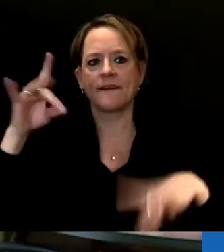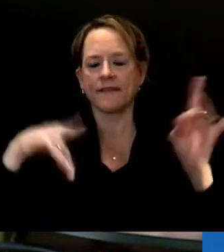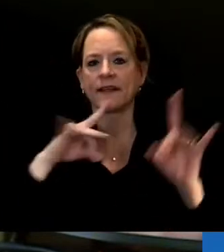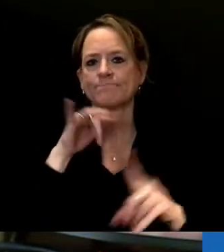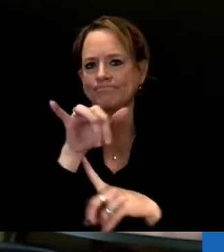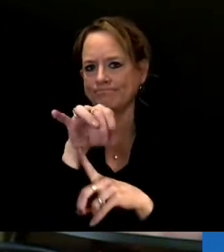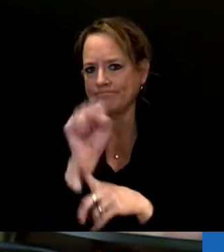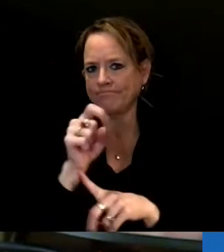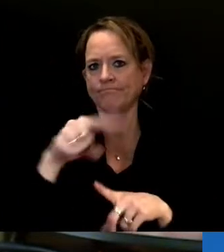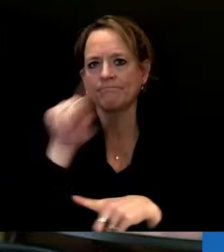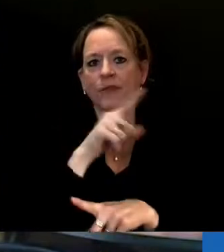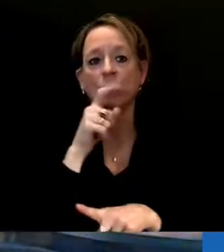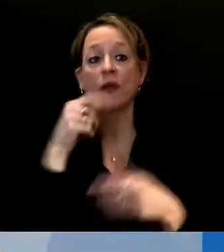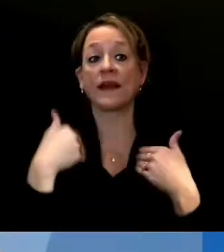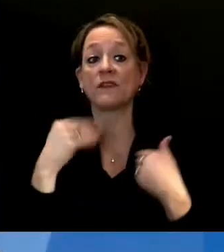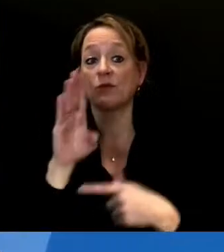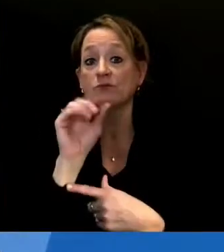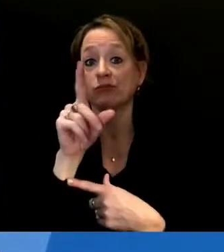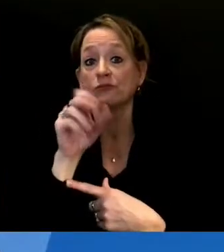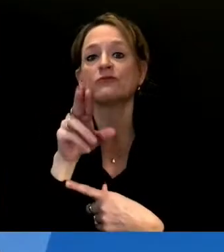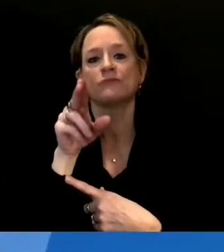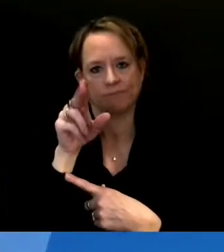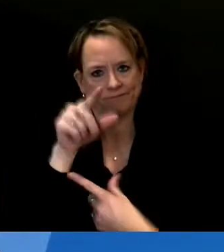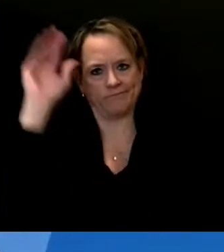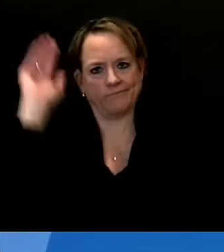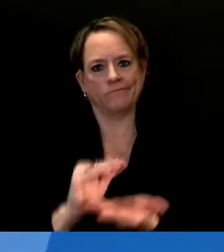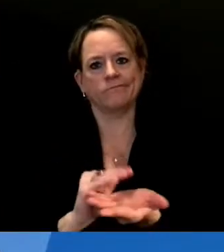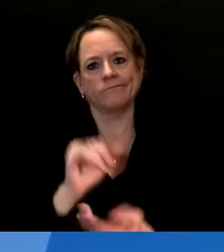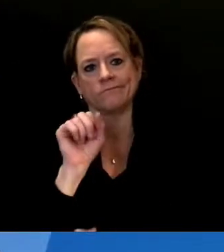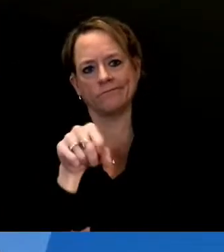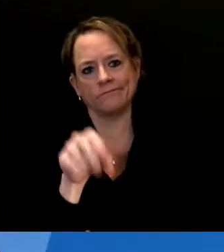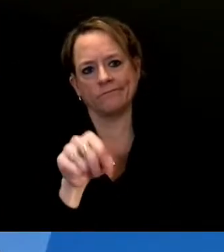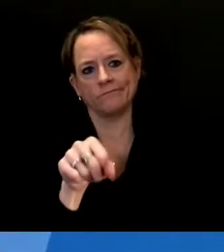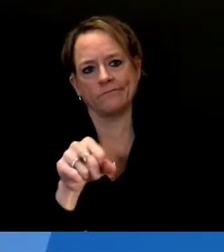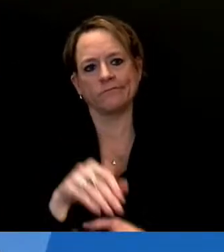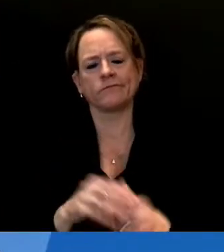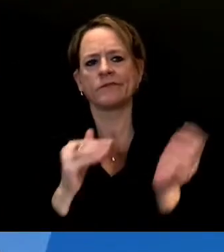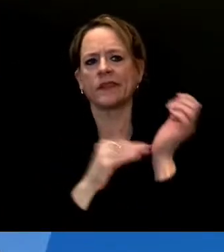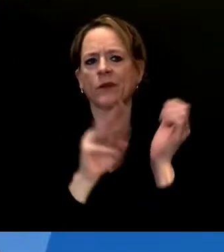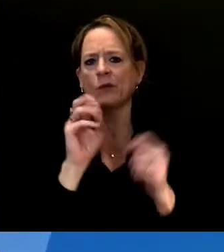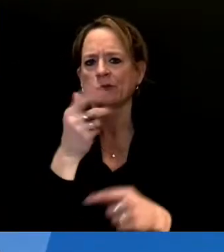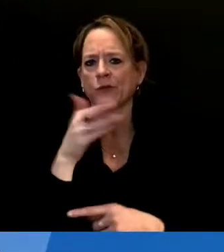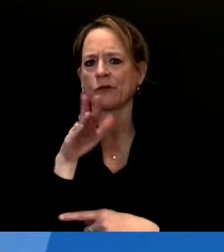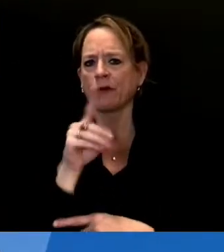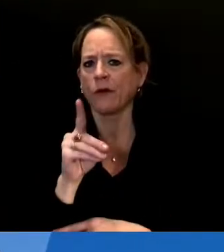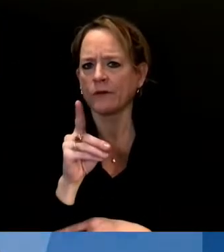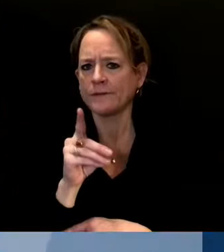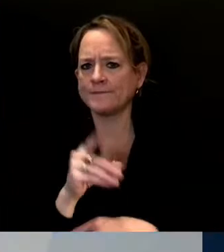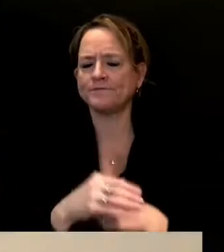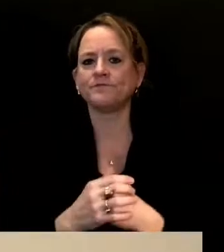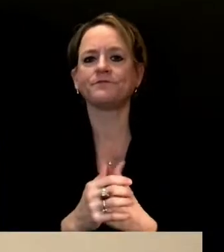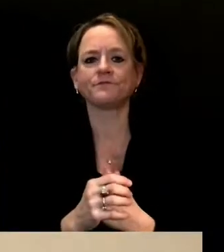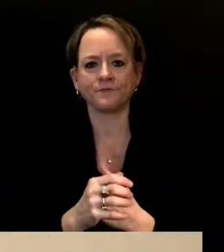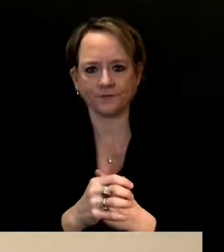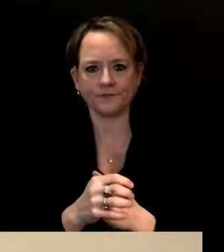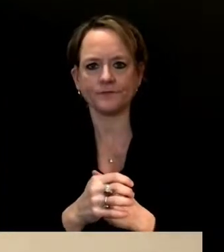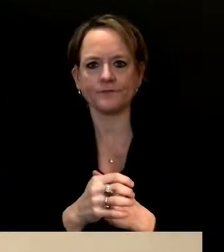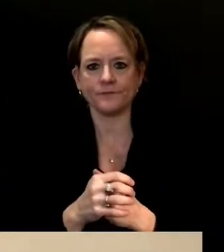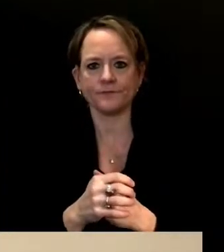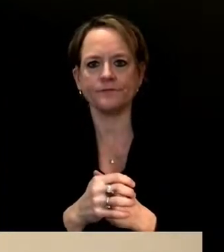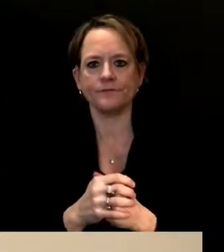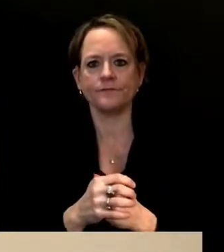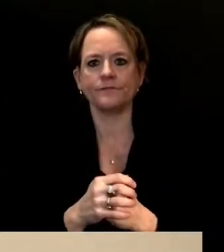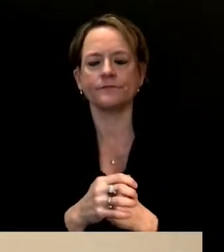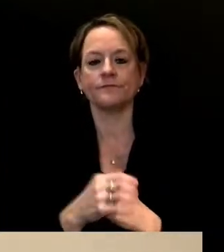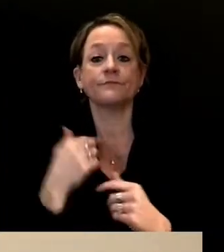else. No, we fully expect that the benefits of boosters will be played out at the population level, but the data we have